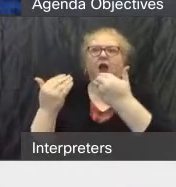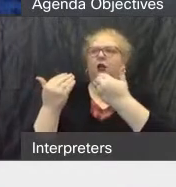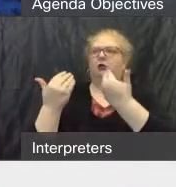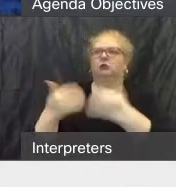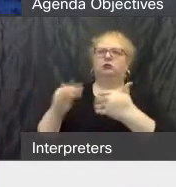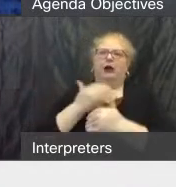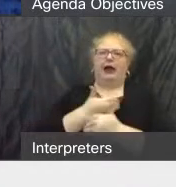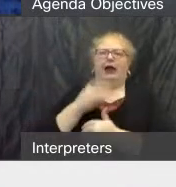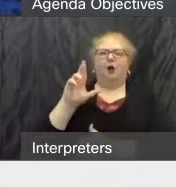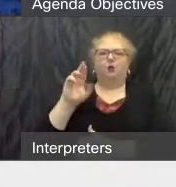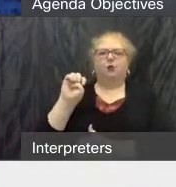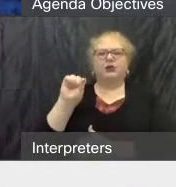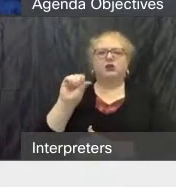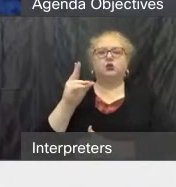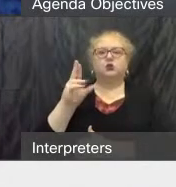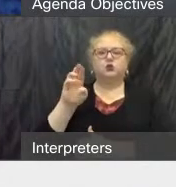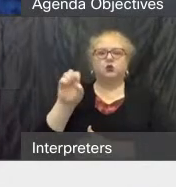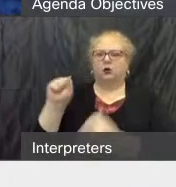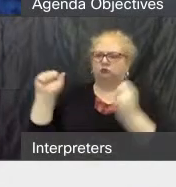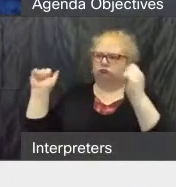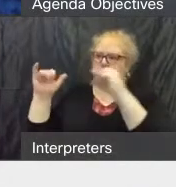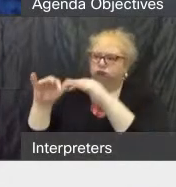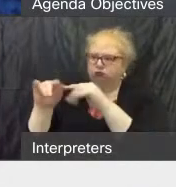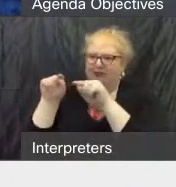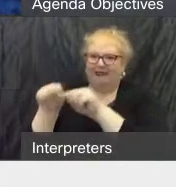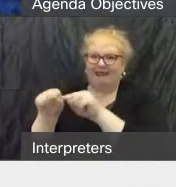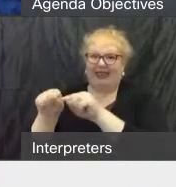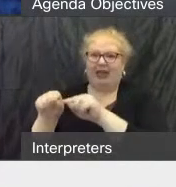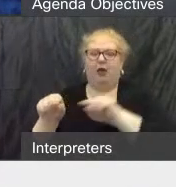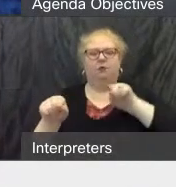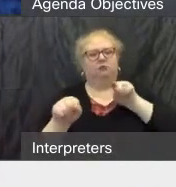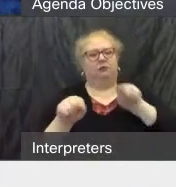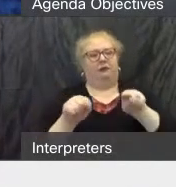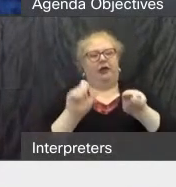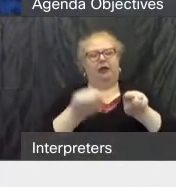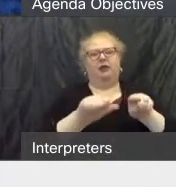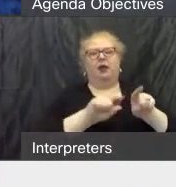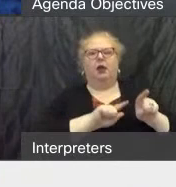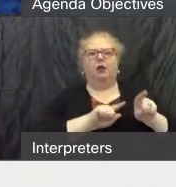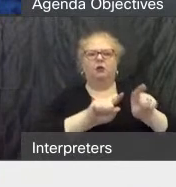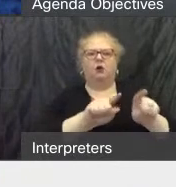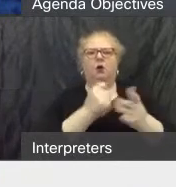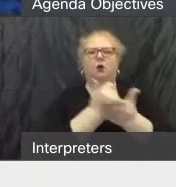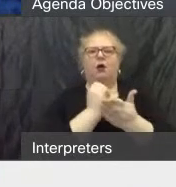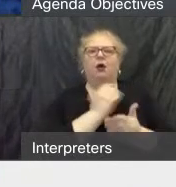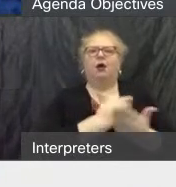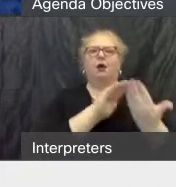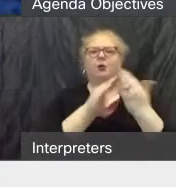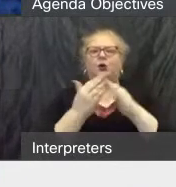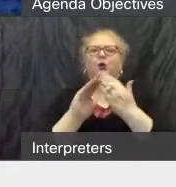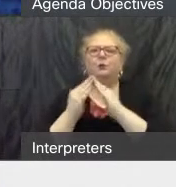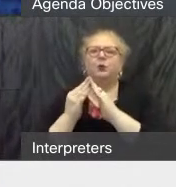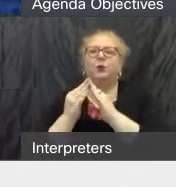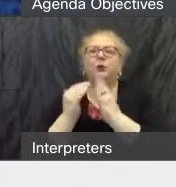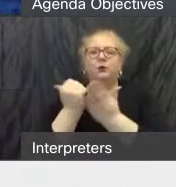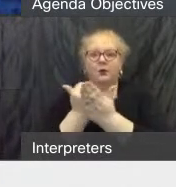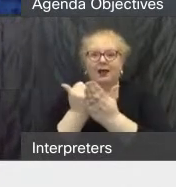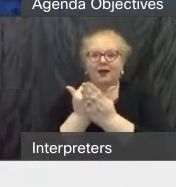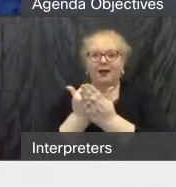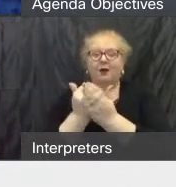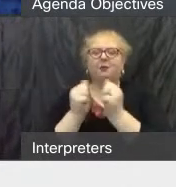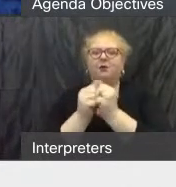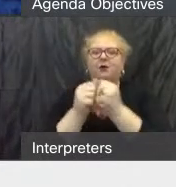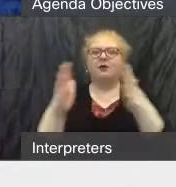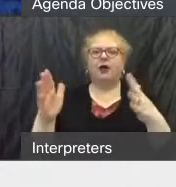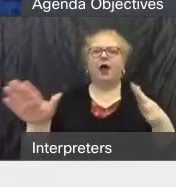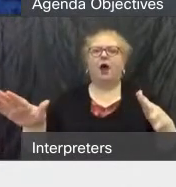communities. If you need assistance, they will come in and support your community where there will be no interruption to the degree of services for the rest of the